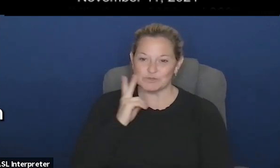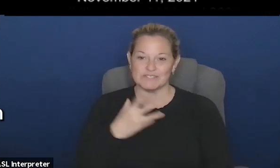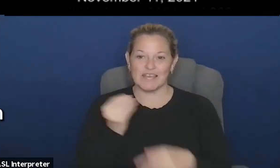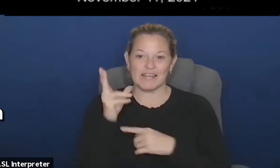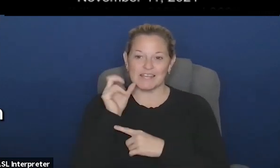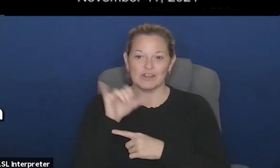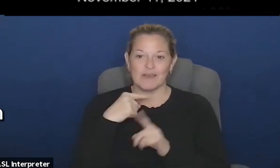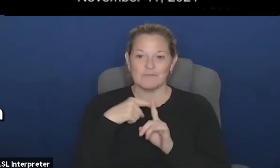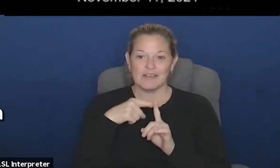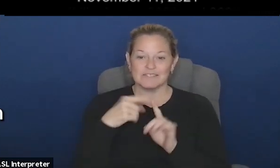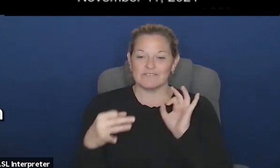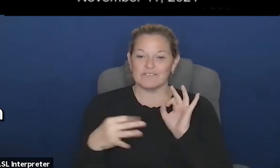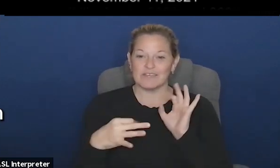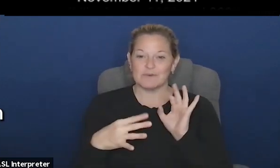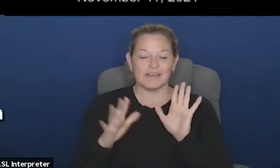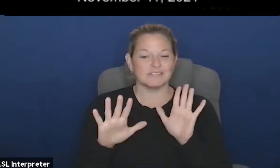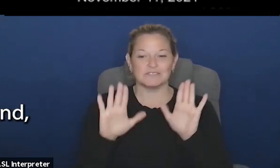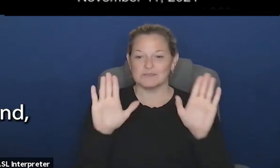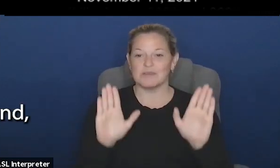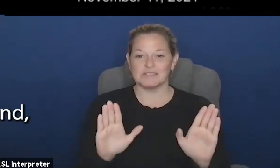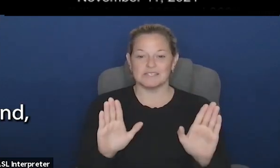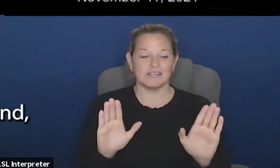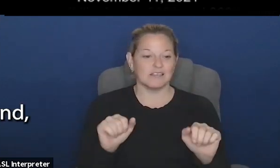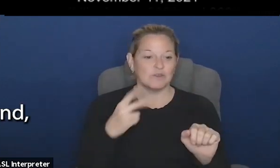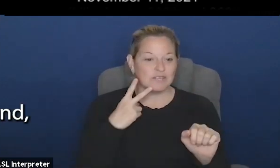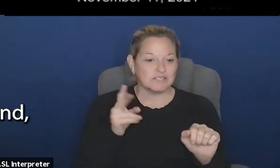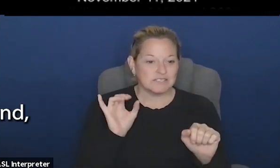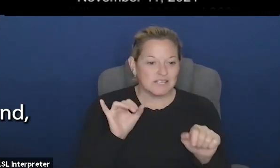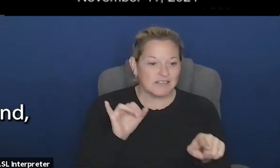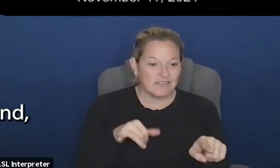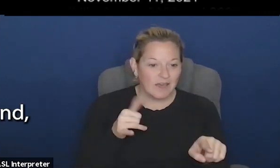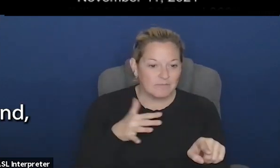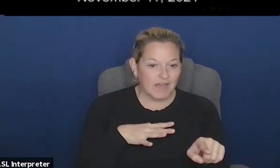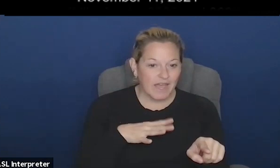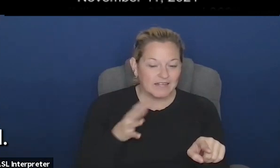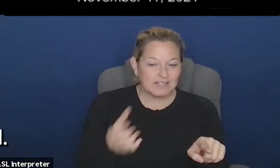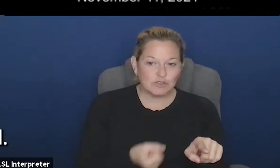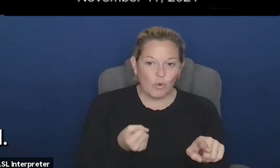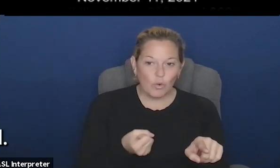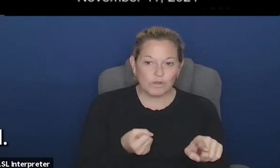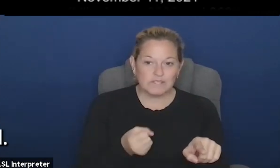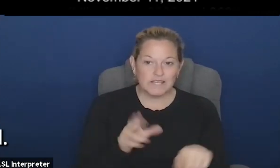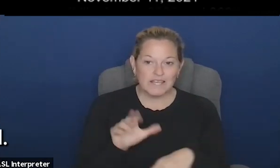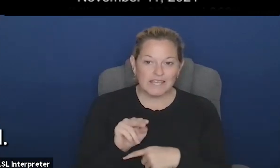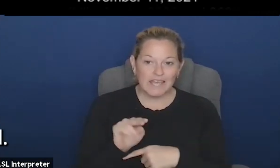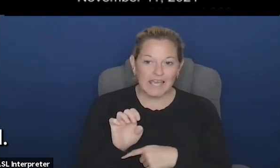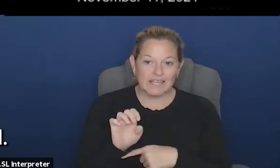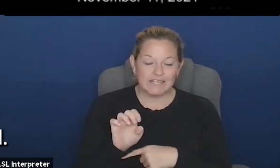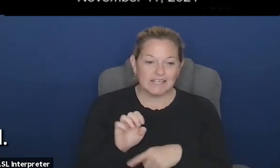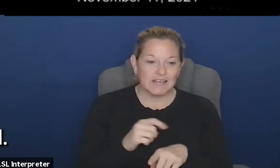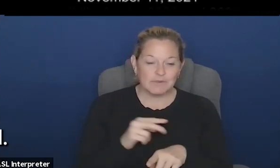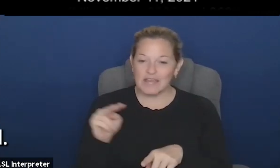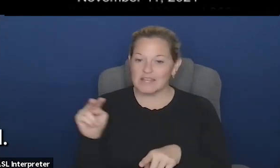on the right is a young man who's holding a cane and a light sound in the other hand, pointing it up at the sun, listening to the sound and being